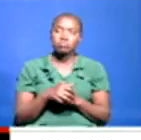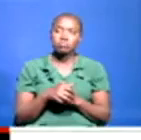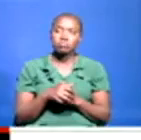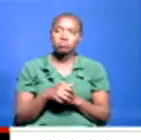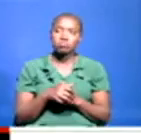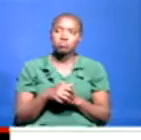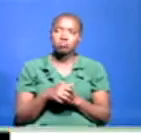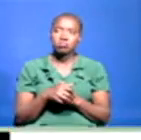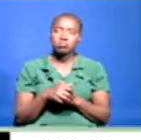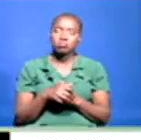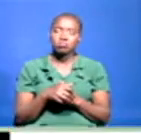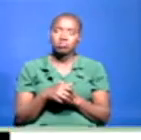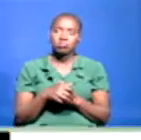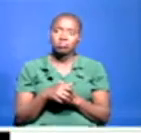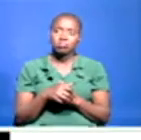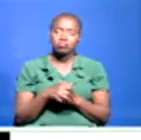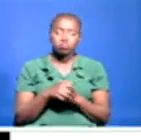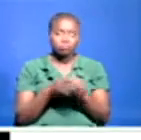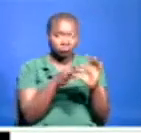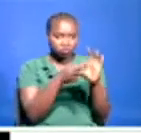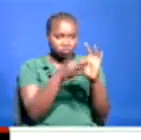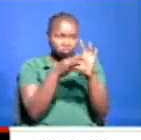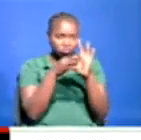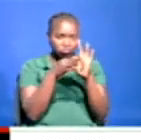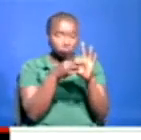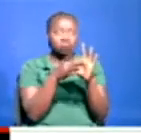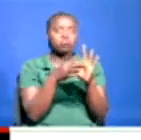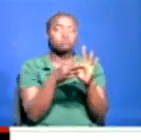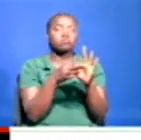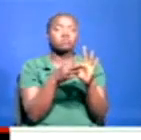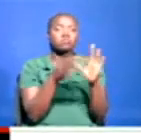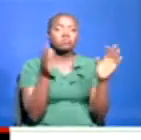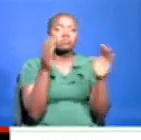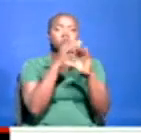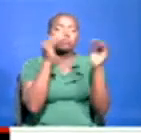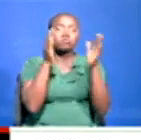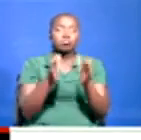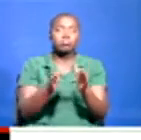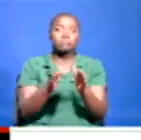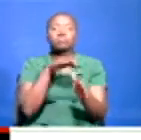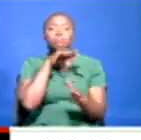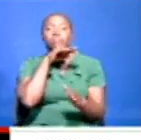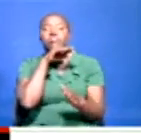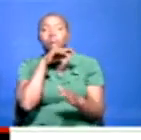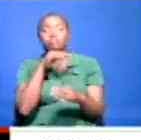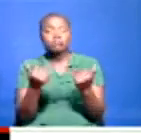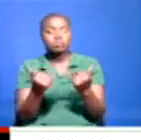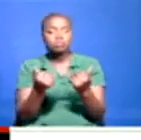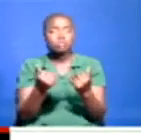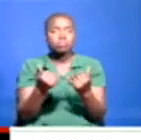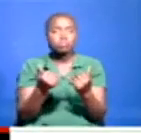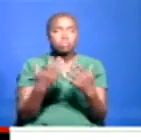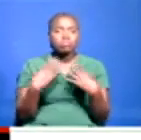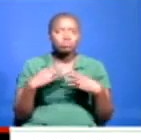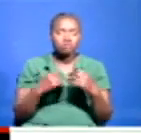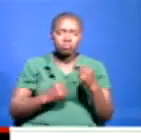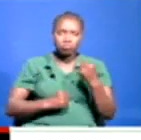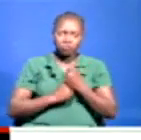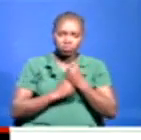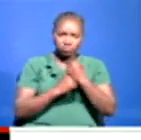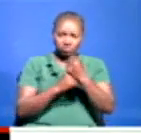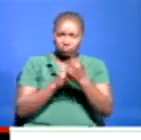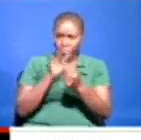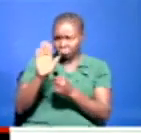Let's stay with the elections. Azimio One Kenya coalition presidential candidate Raila Odinga has called on the electorate to support his presidential